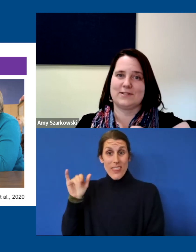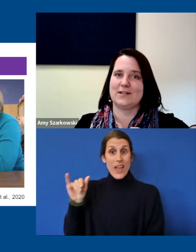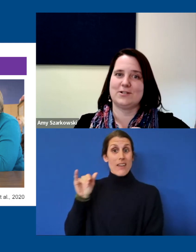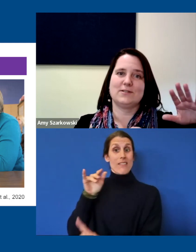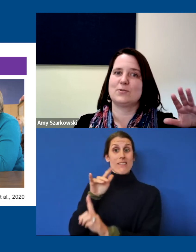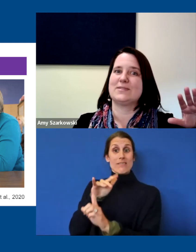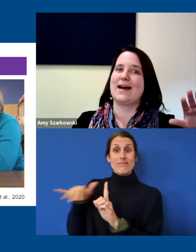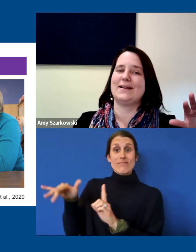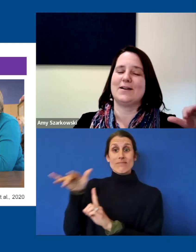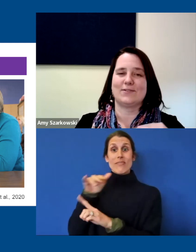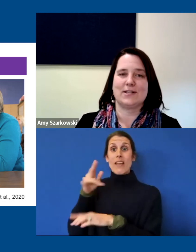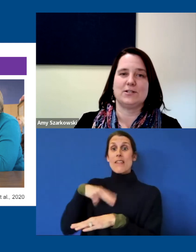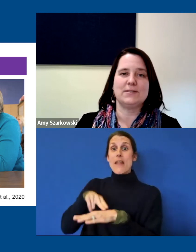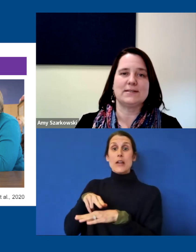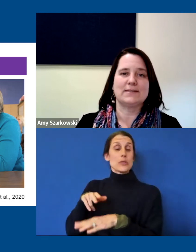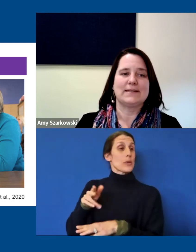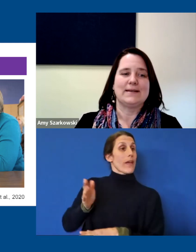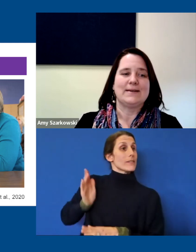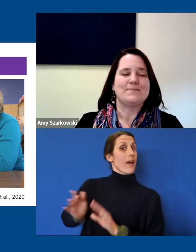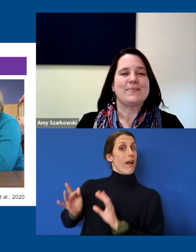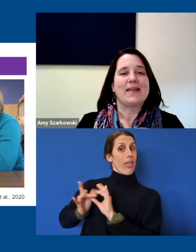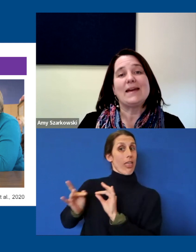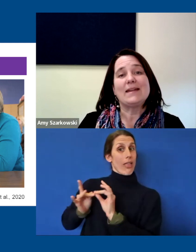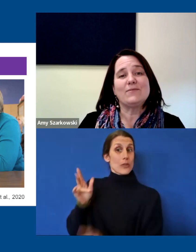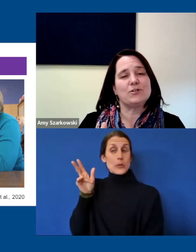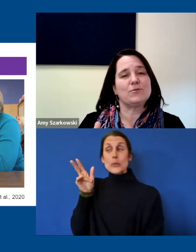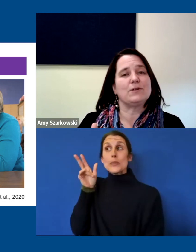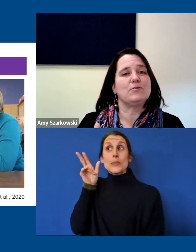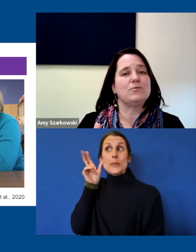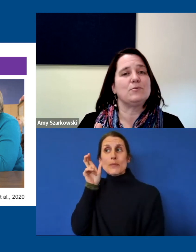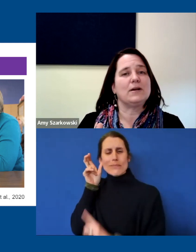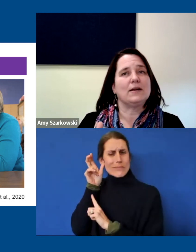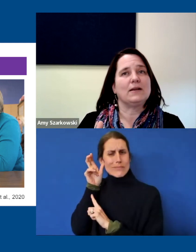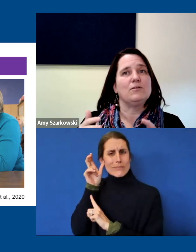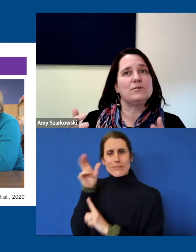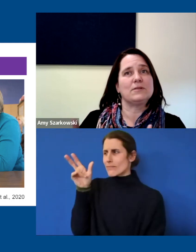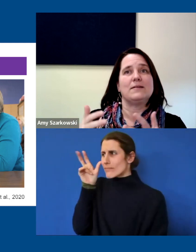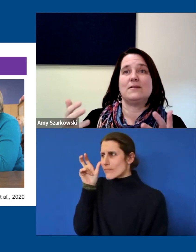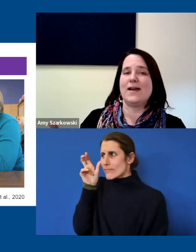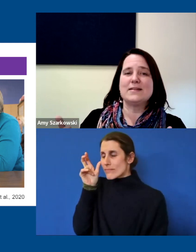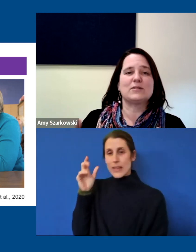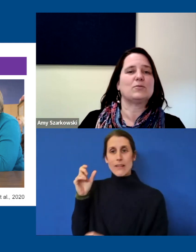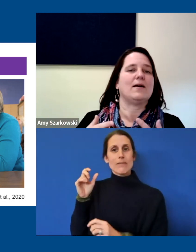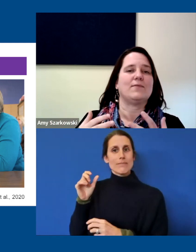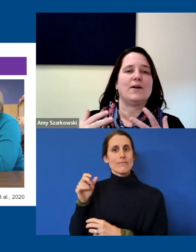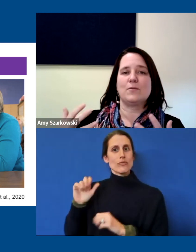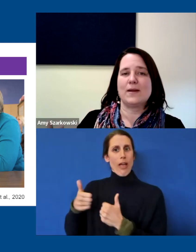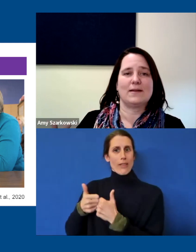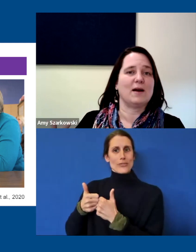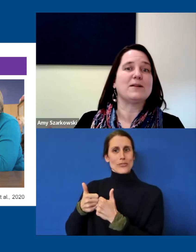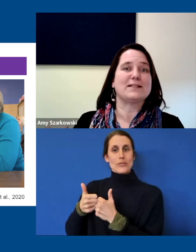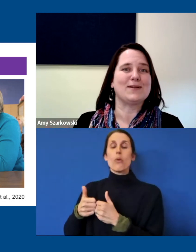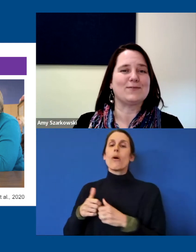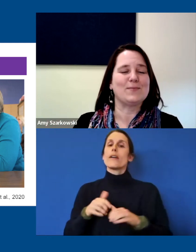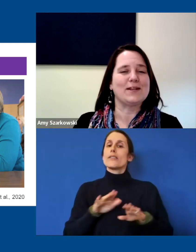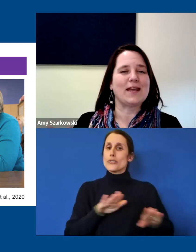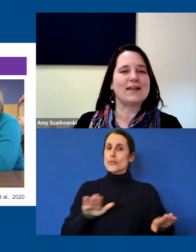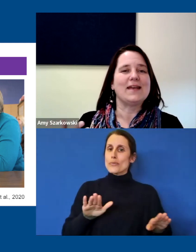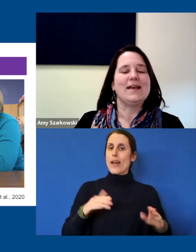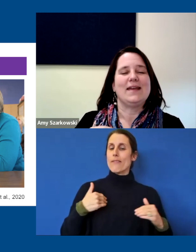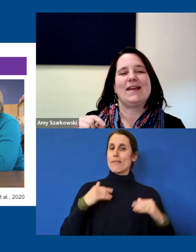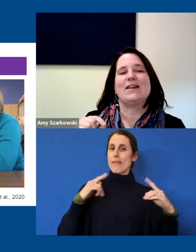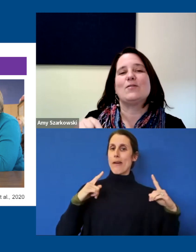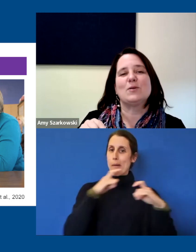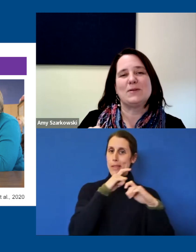those conversations, those side conversations. And for children who use a device or have other complex ways of